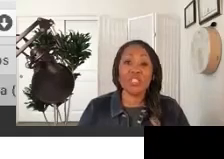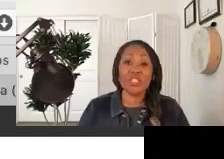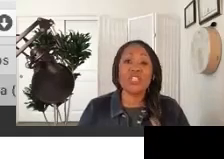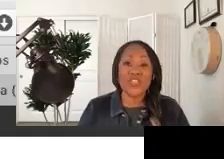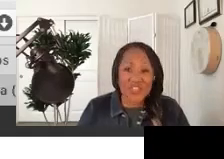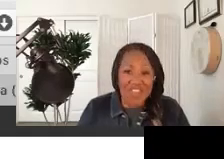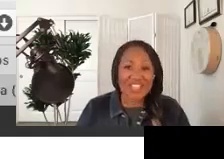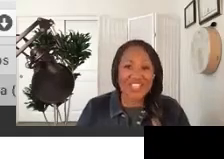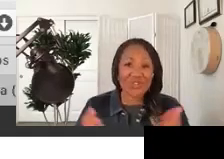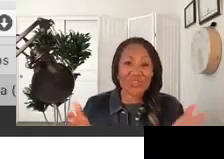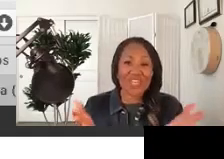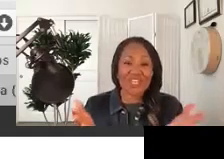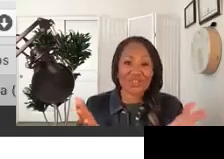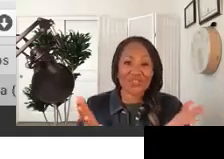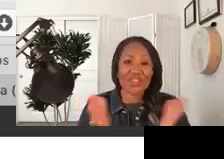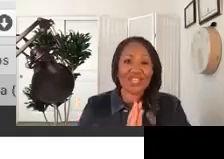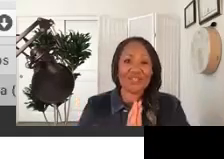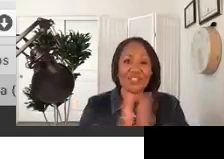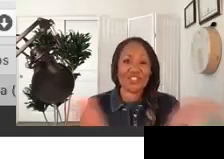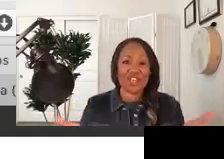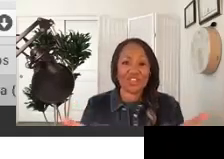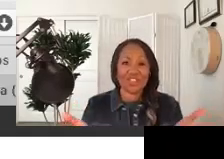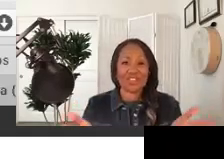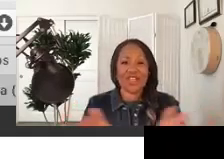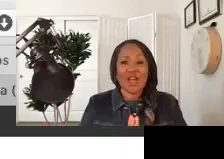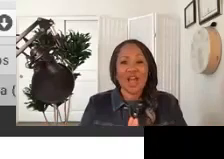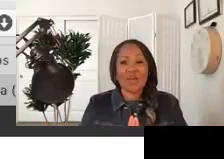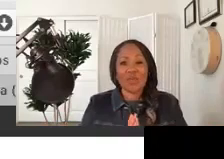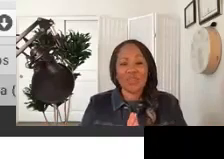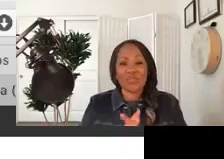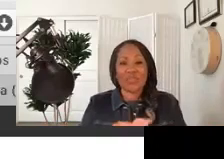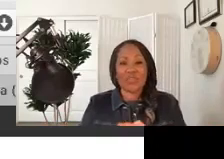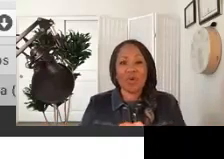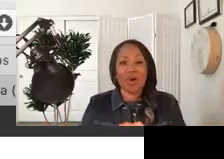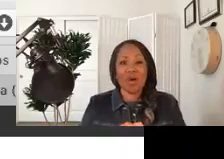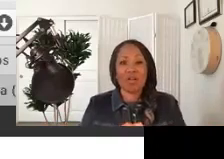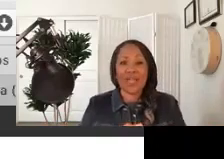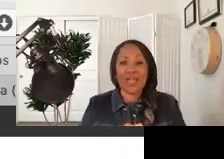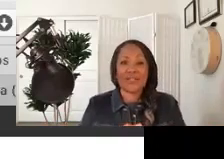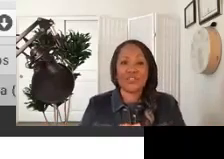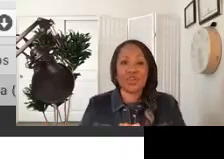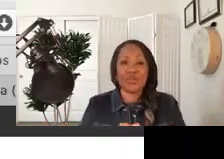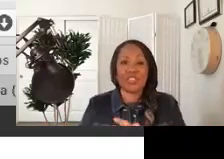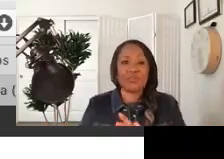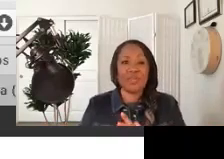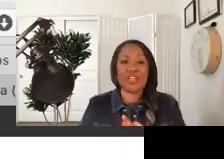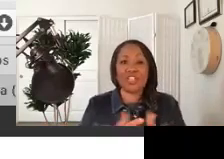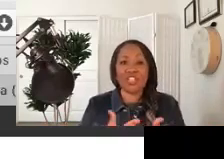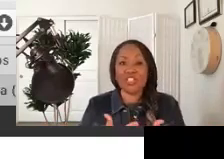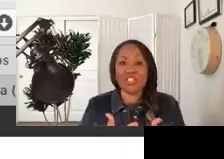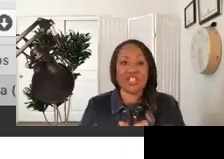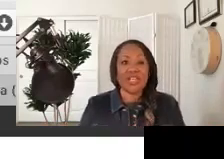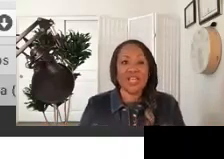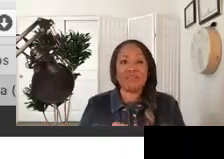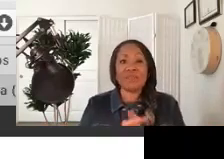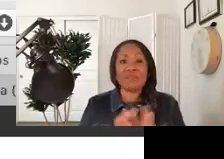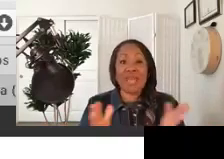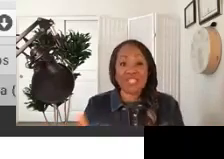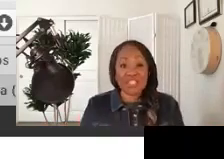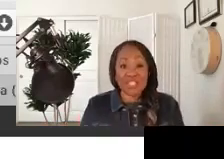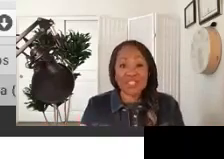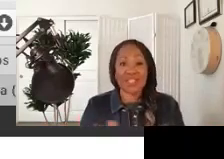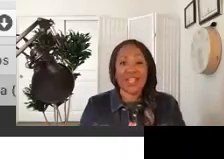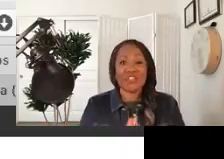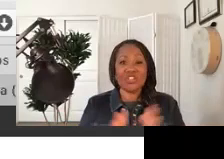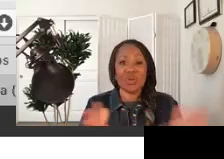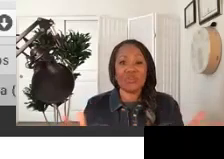much. Thank you for letting me share this with you all, and just be encouraged, be